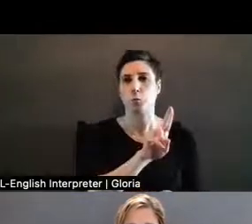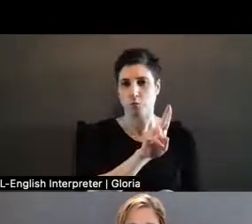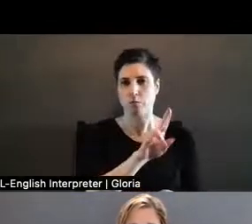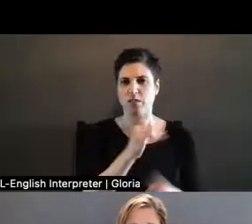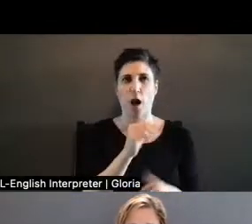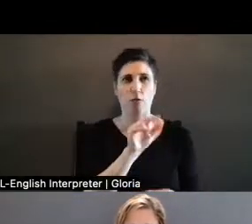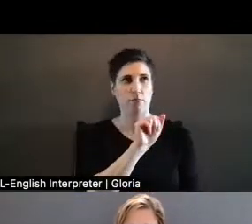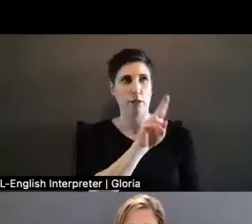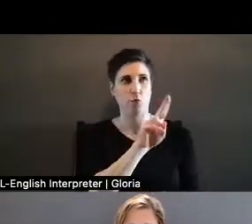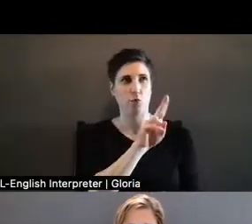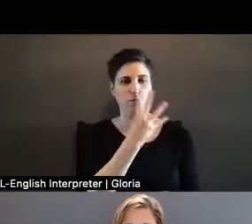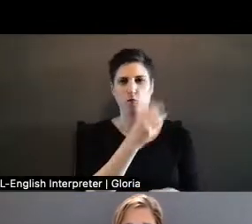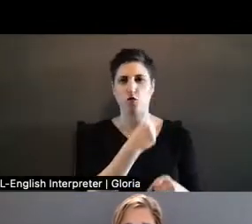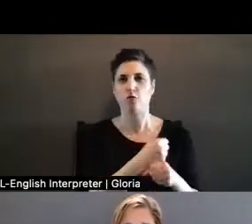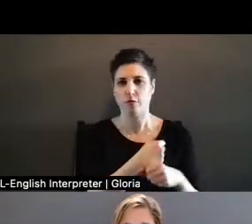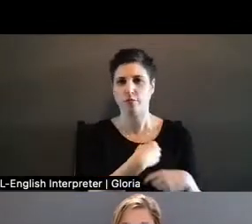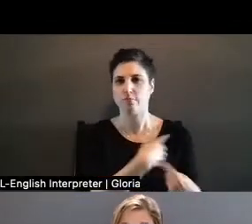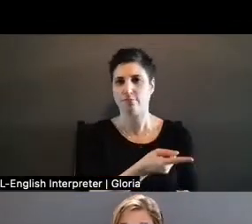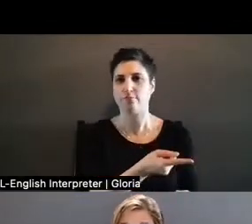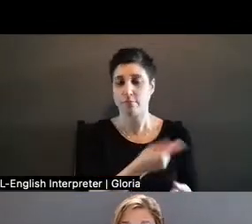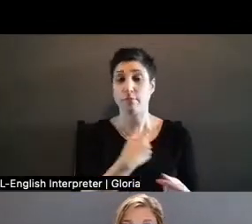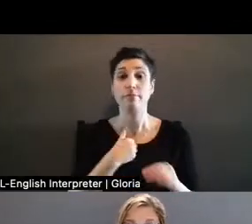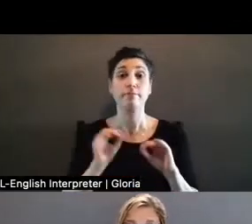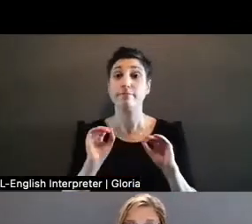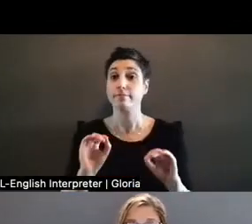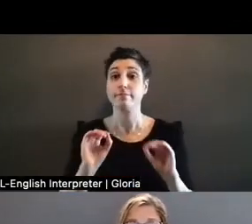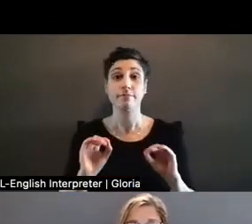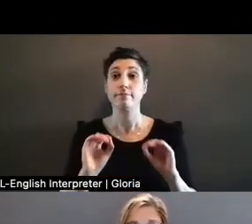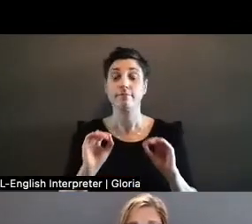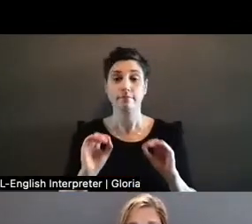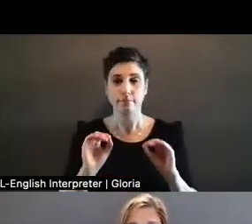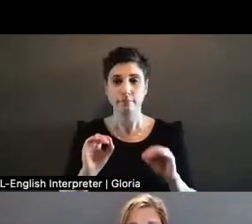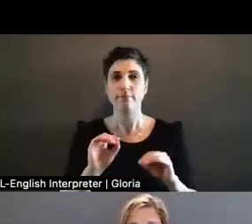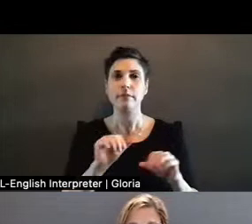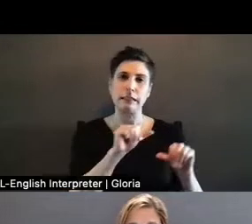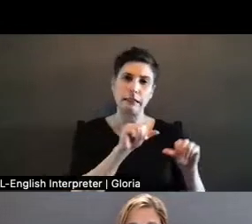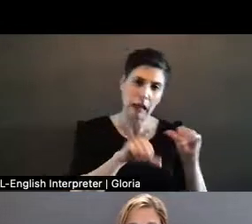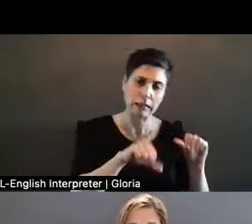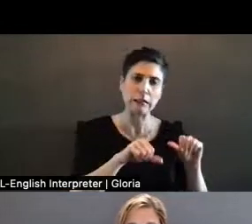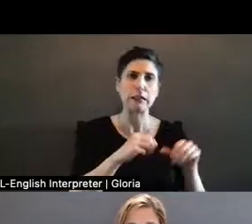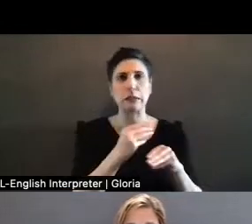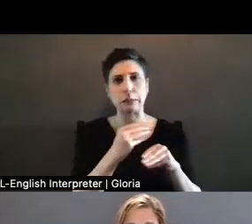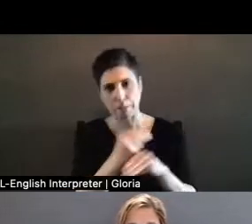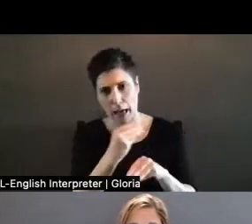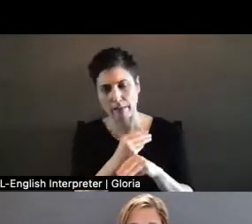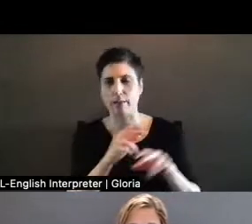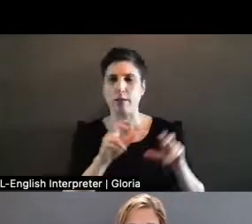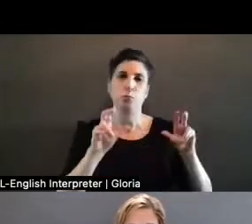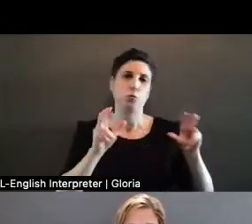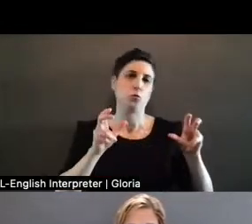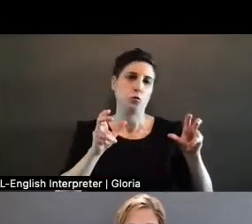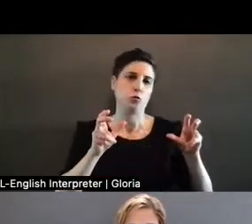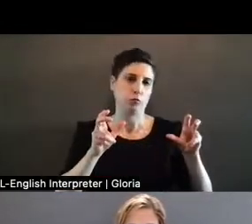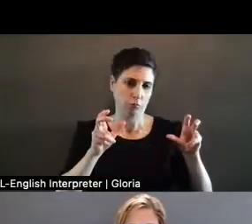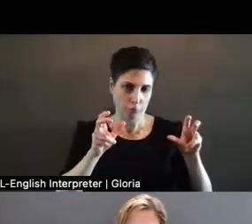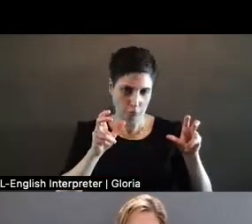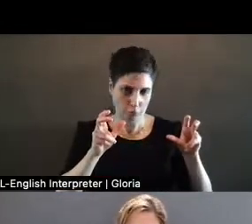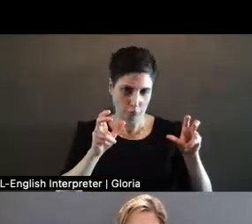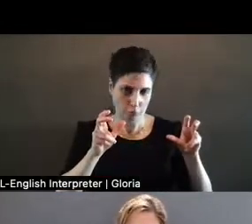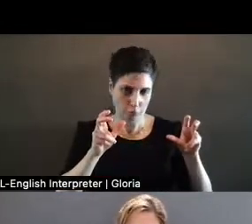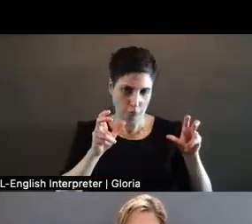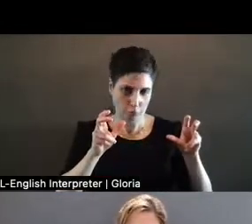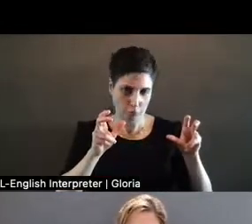for 4.5 years now. I teach all sciences, math, and computers, and I love